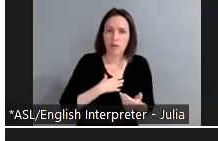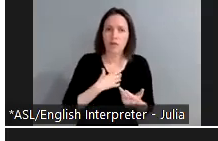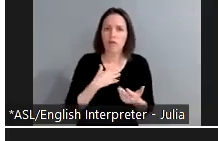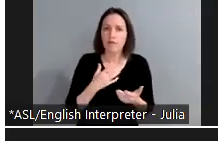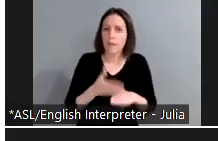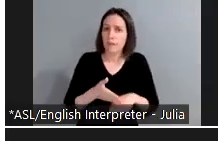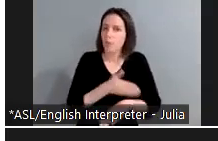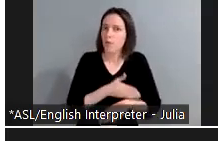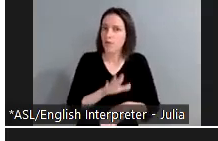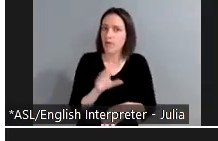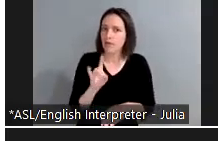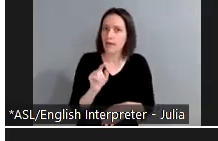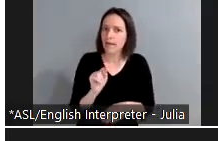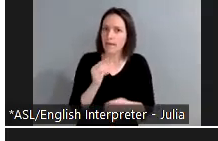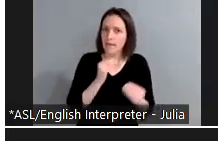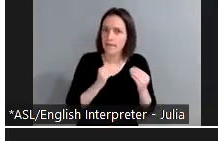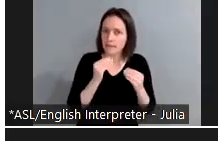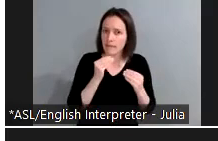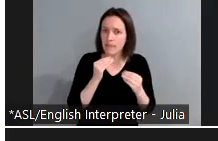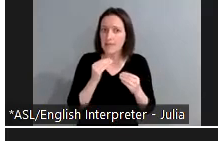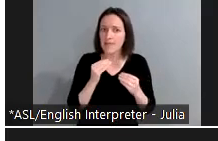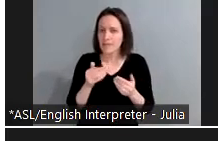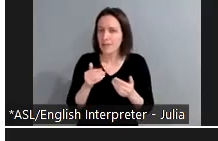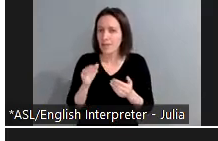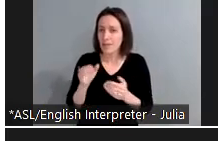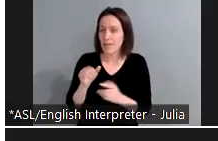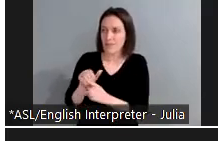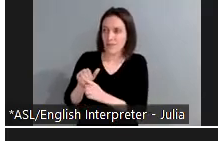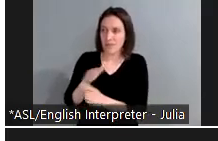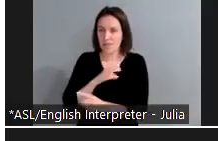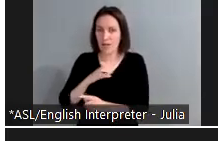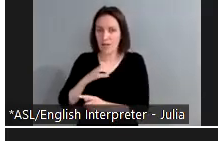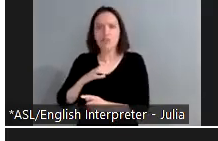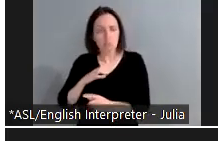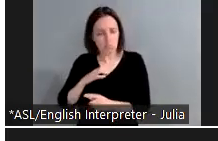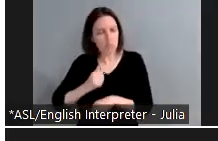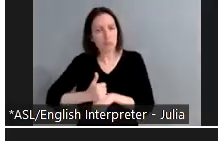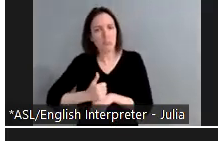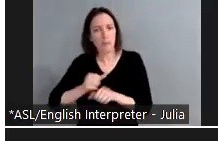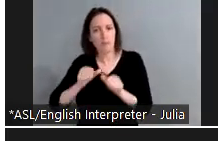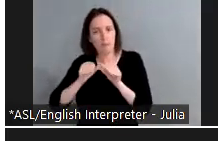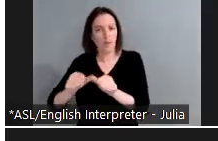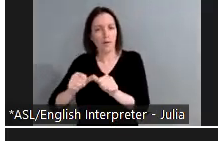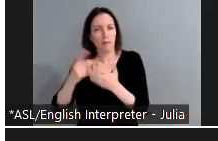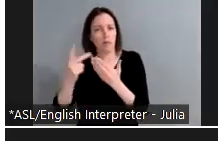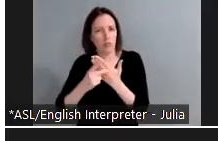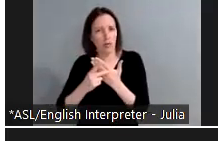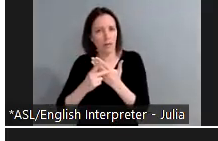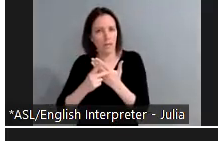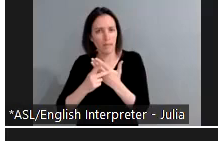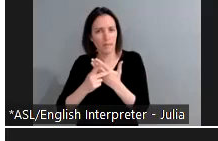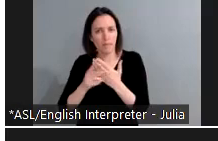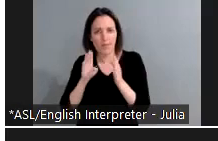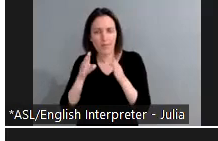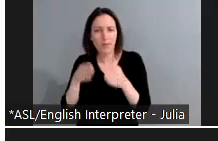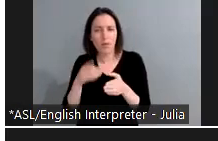actually authorize the creation of a new permanent program, which focused on providing food benefits to low-income